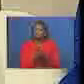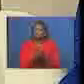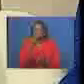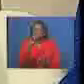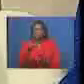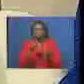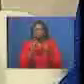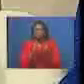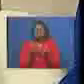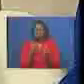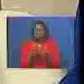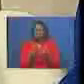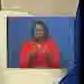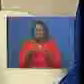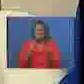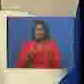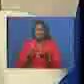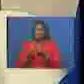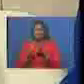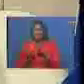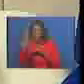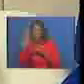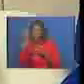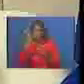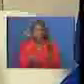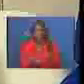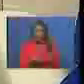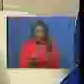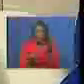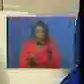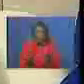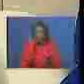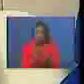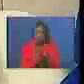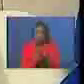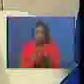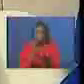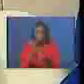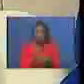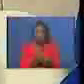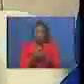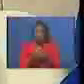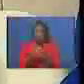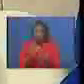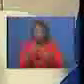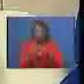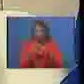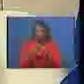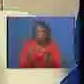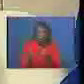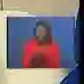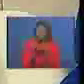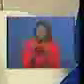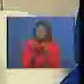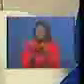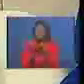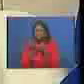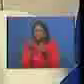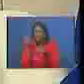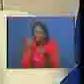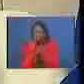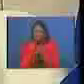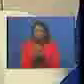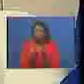one thing we must appreciate when something positive is happening and for real there are a number of